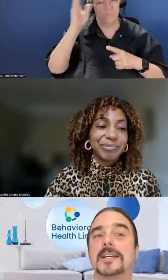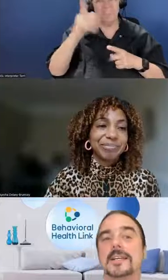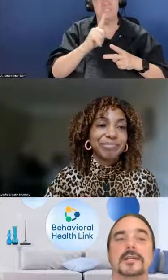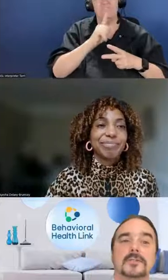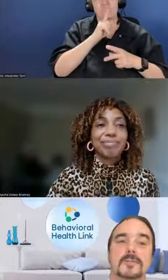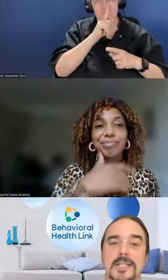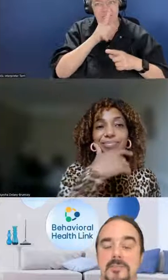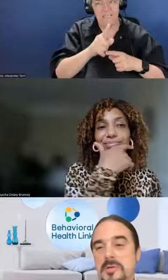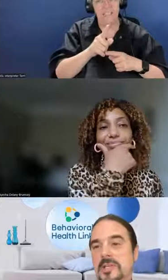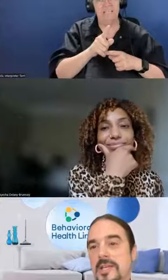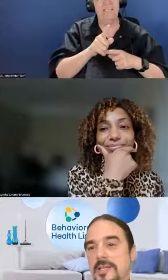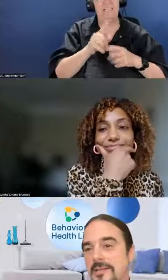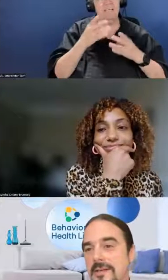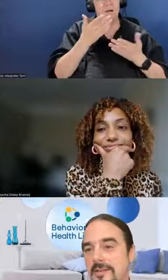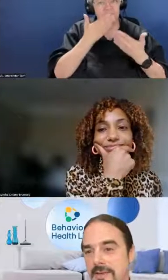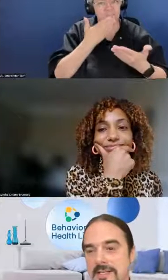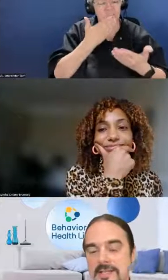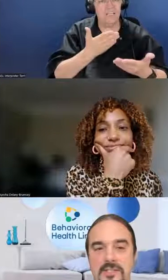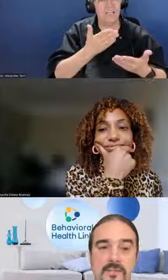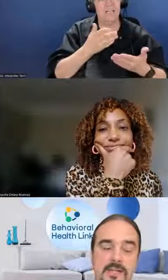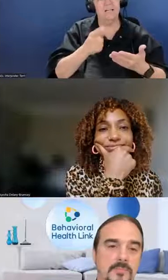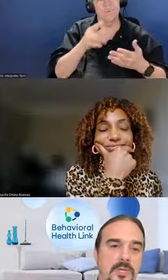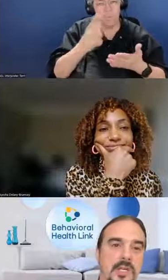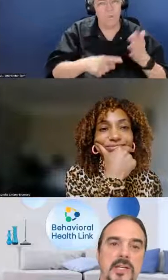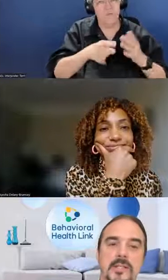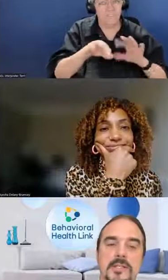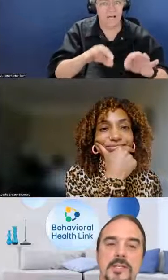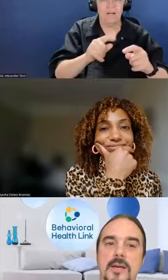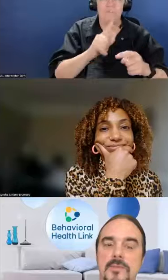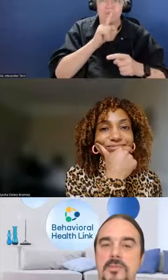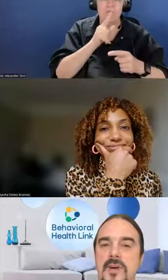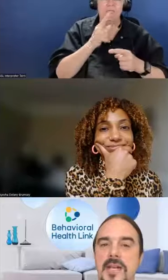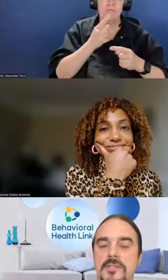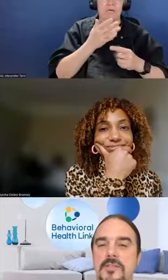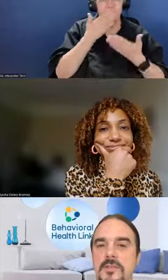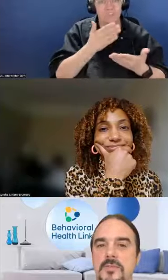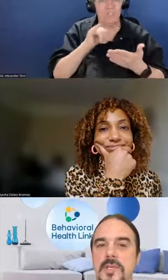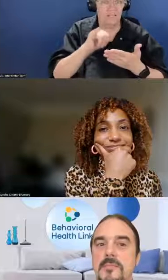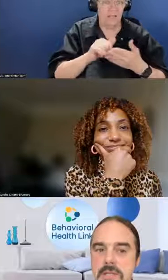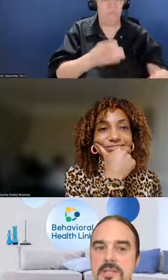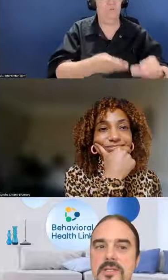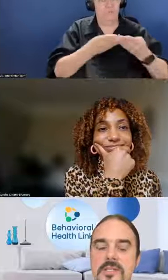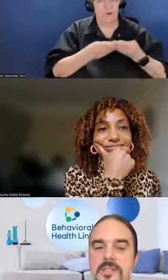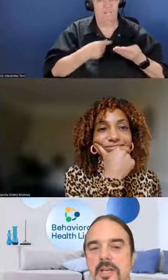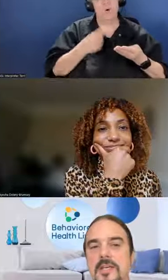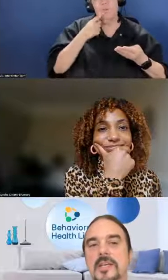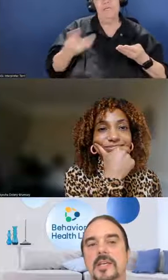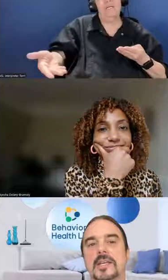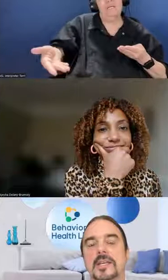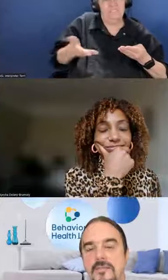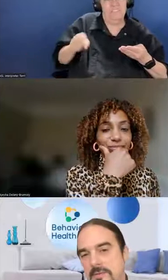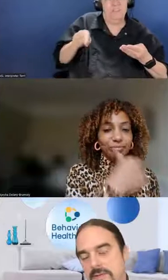Really appreciate the findings. In fact, we appreciated it at the time when you provided it to us. We commissioned the